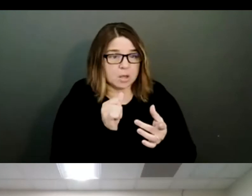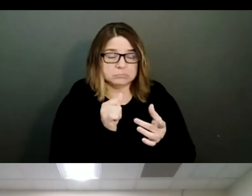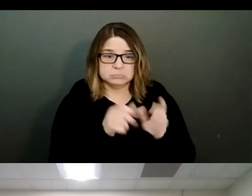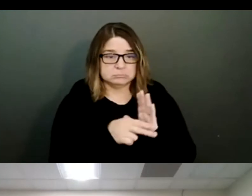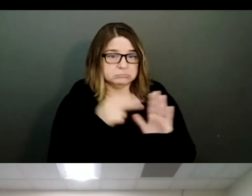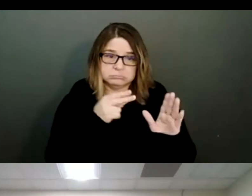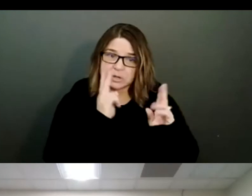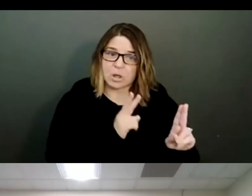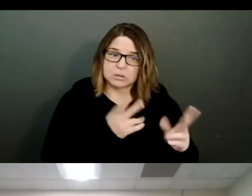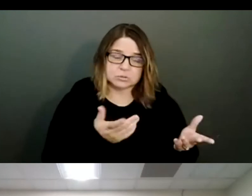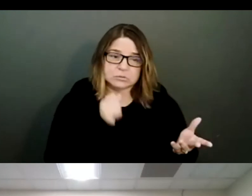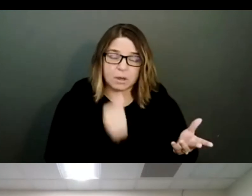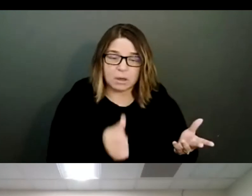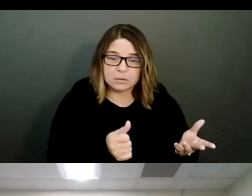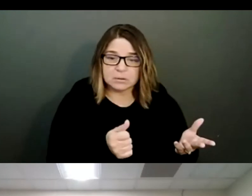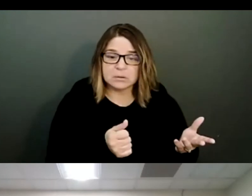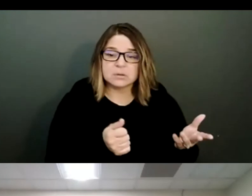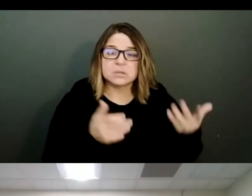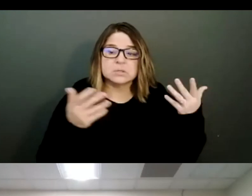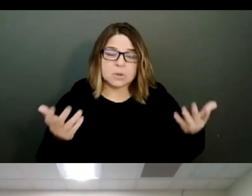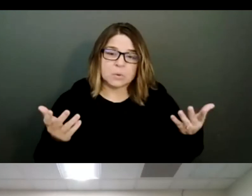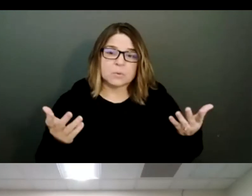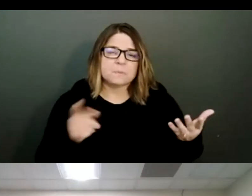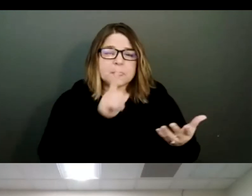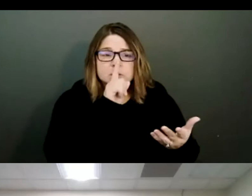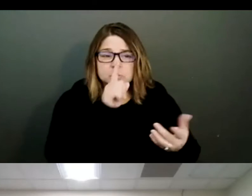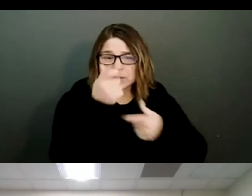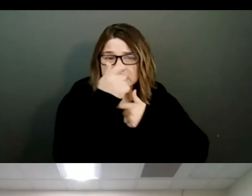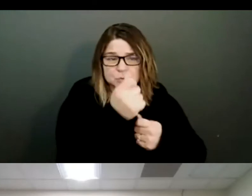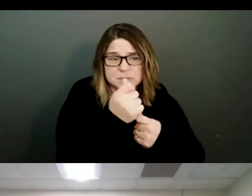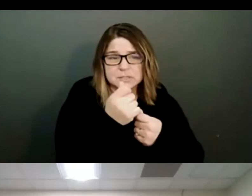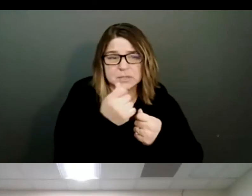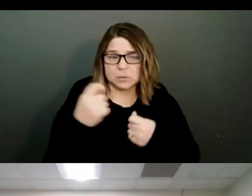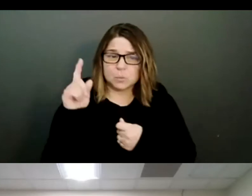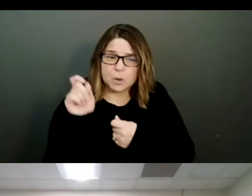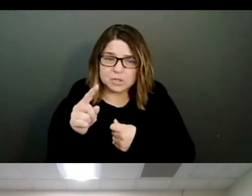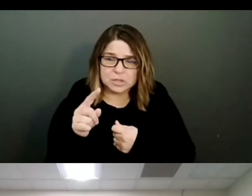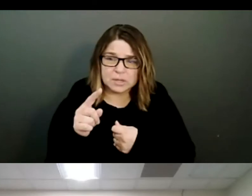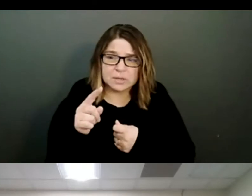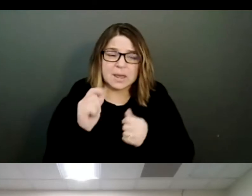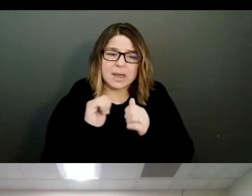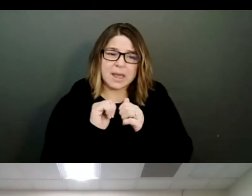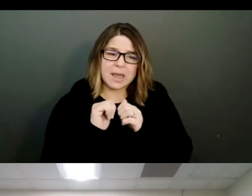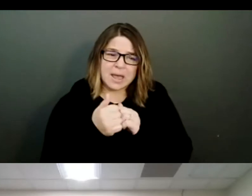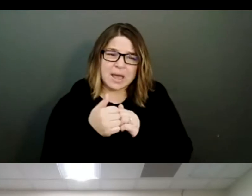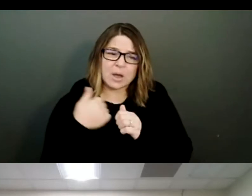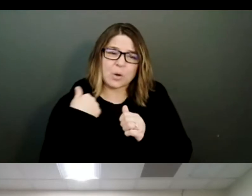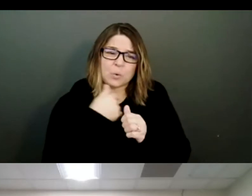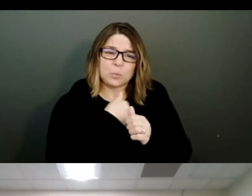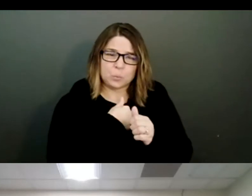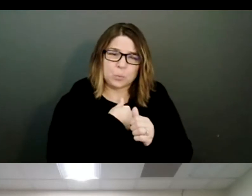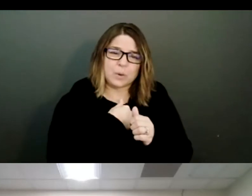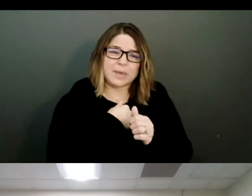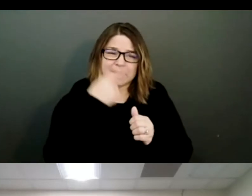And so, you know, it's a really interesting question, thinking about how we take the definition of family so often